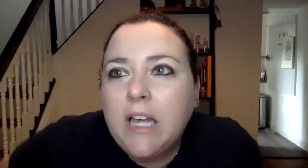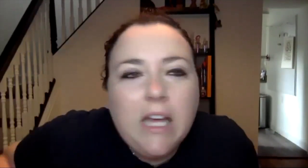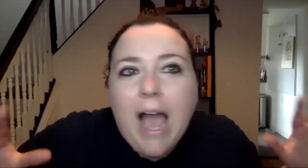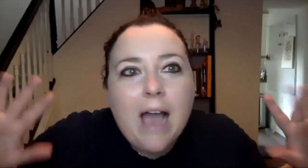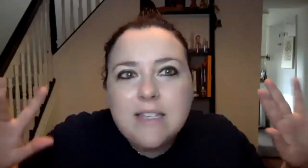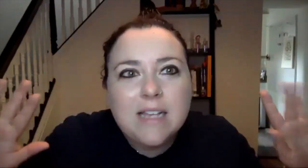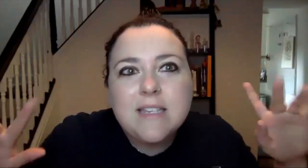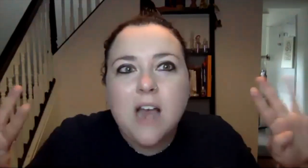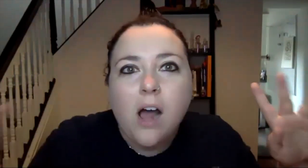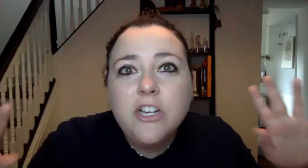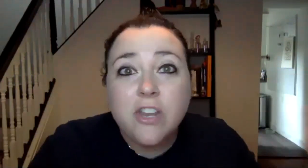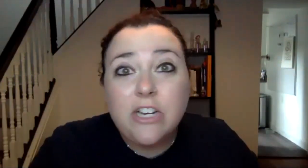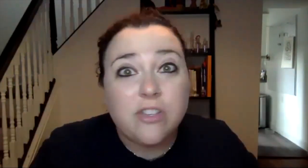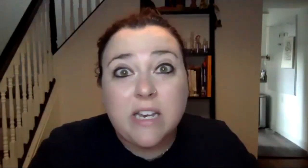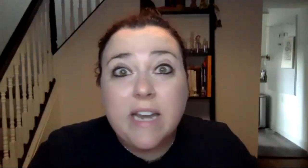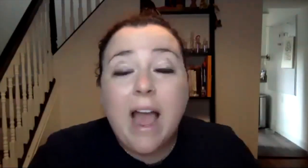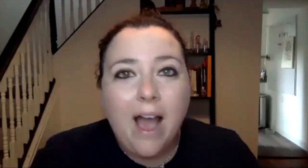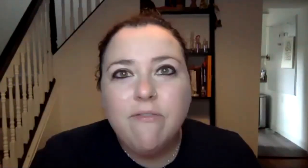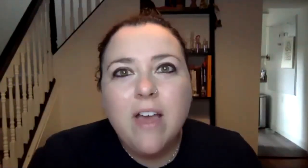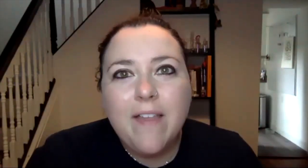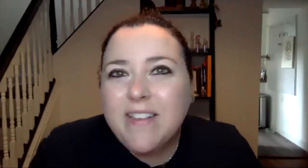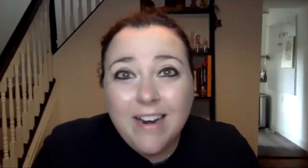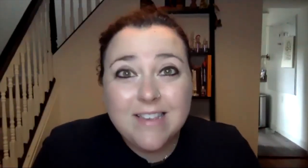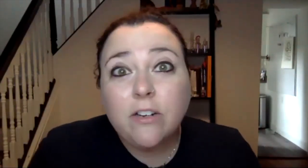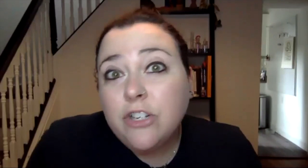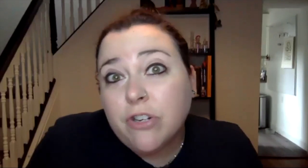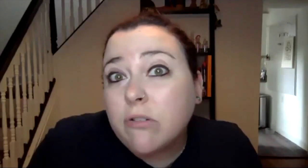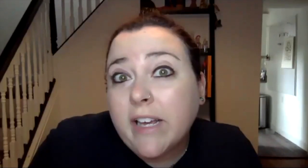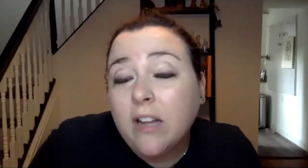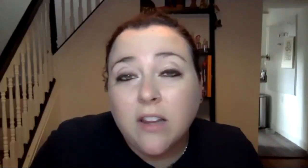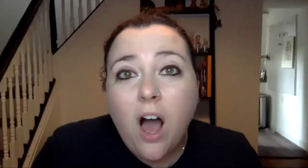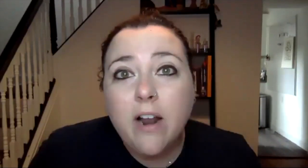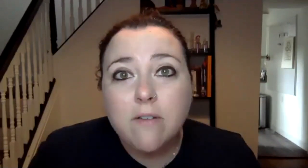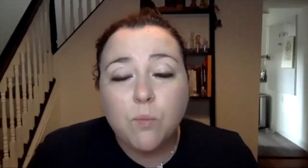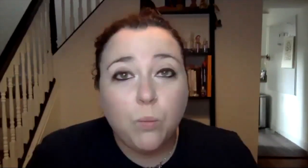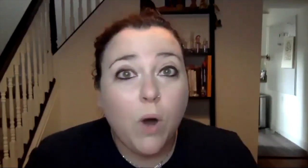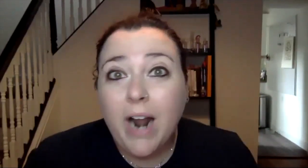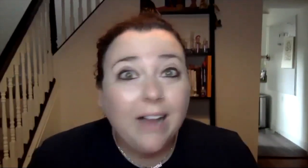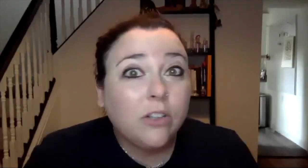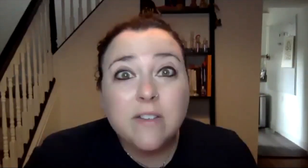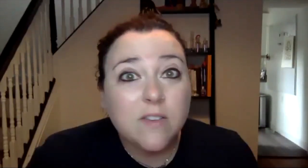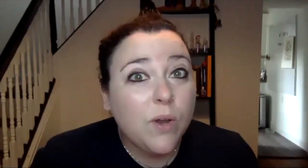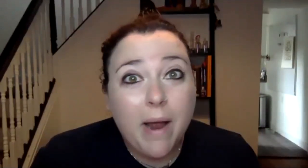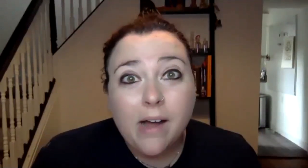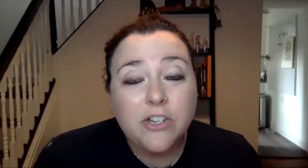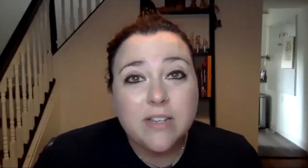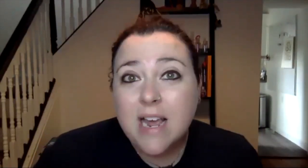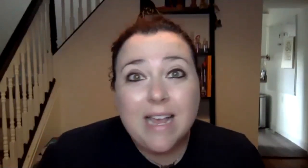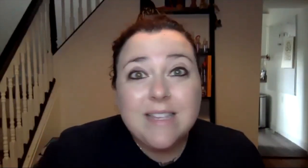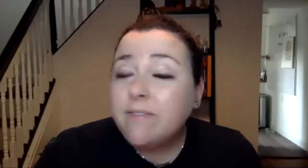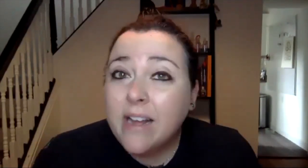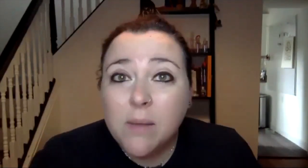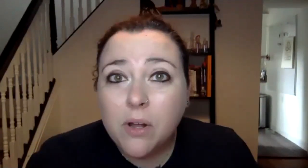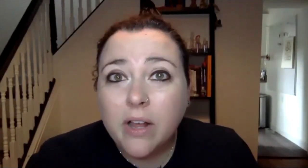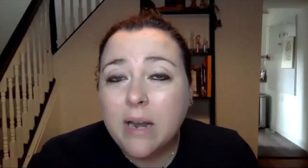like access to knowledge that I just didn't have. And that's not necessarily true. Like a lot of what I learned as a squid biologist